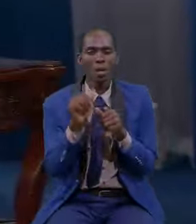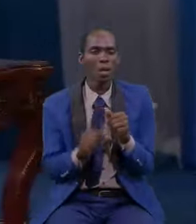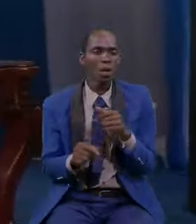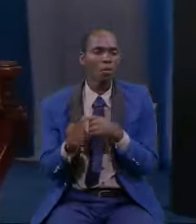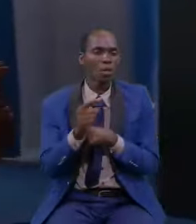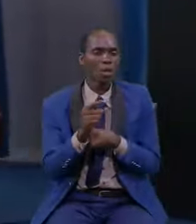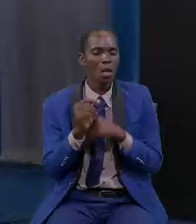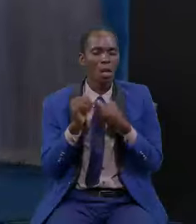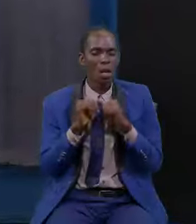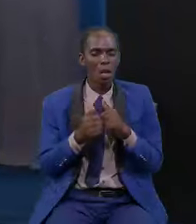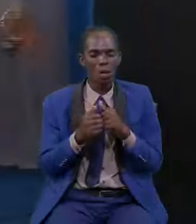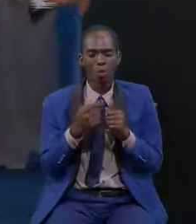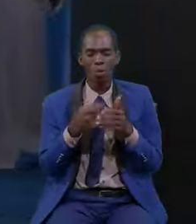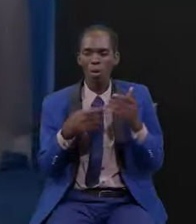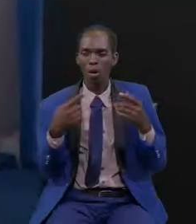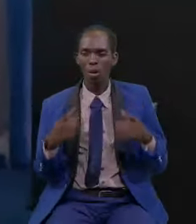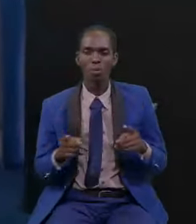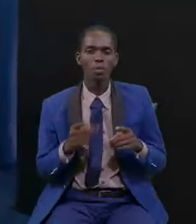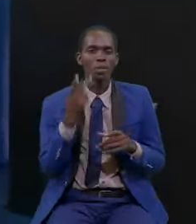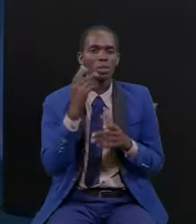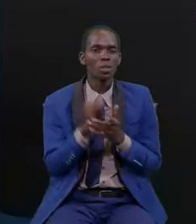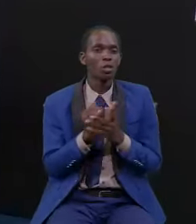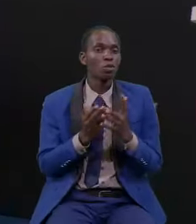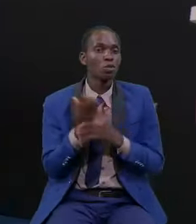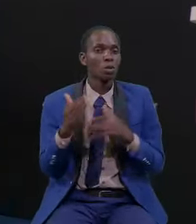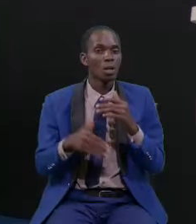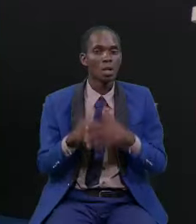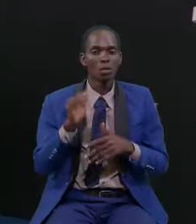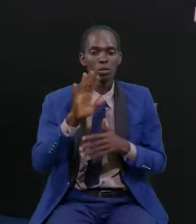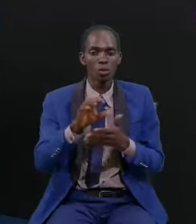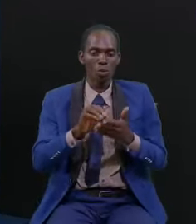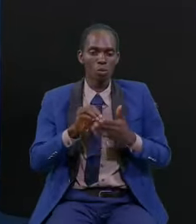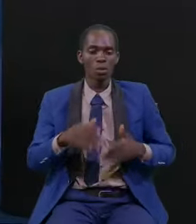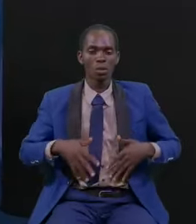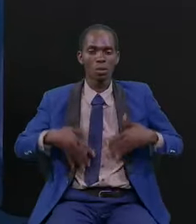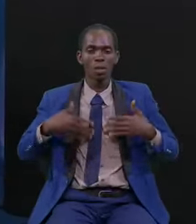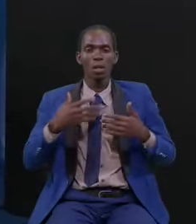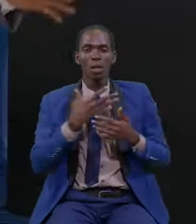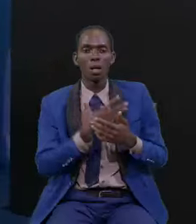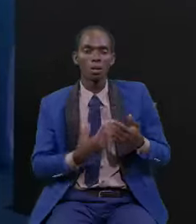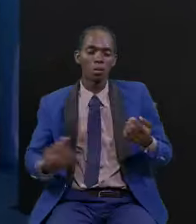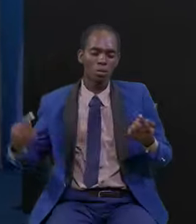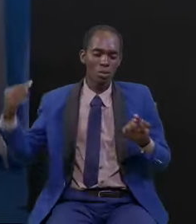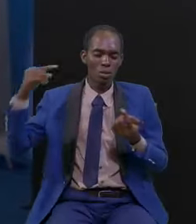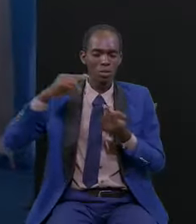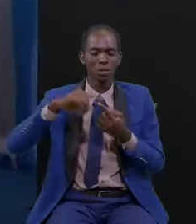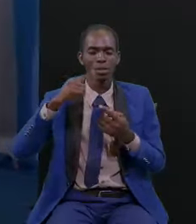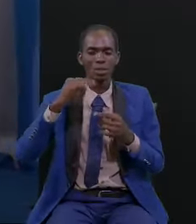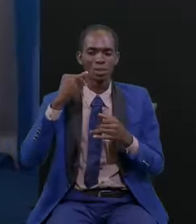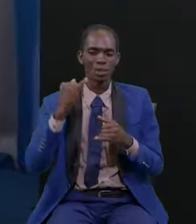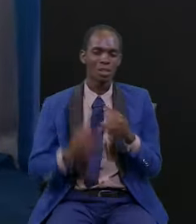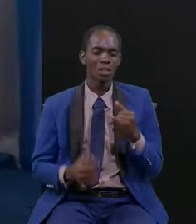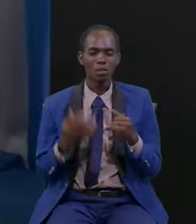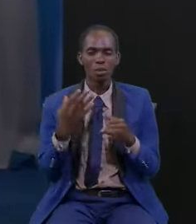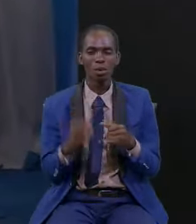death, all through their life, at the time you come to the end of your days, end of time,